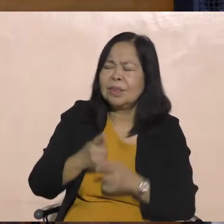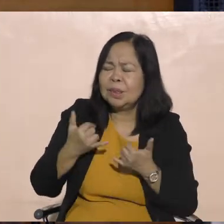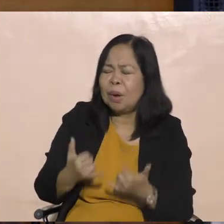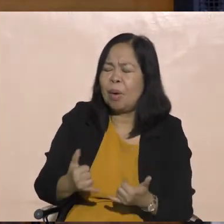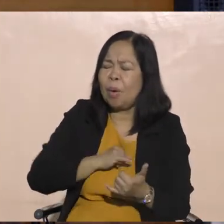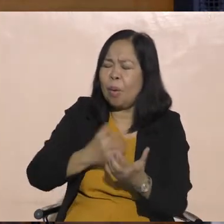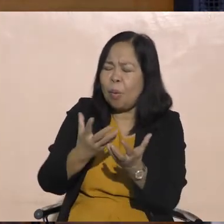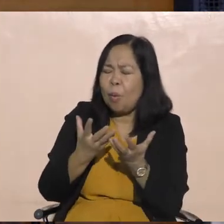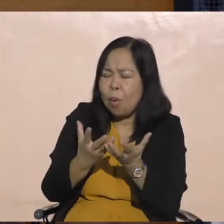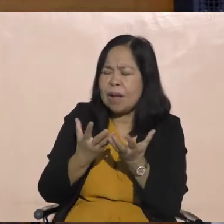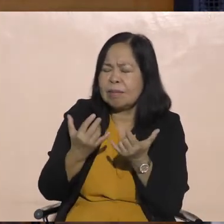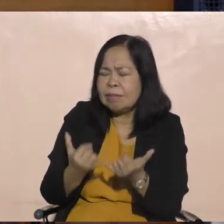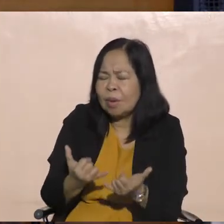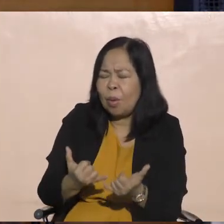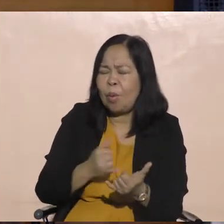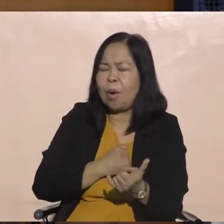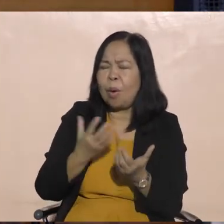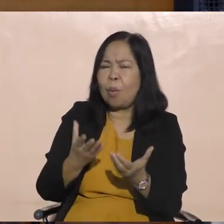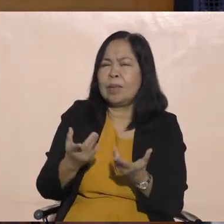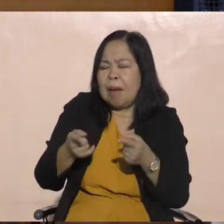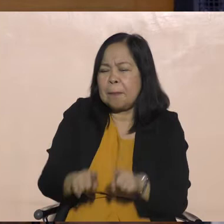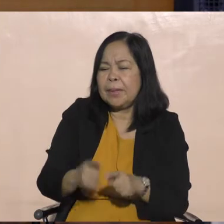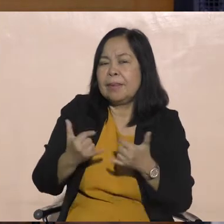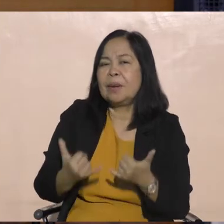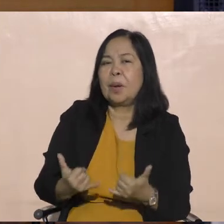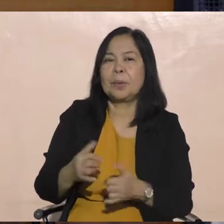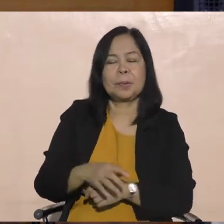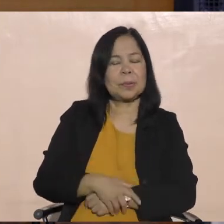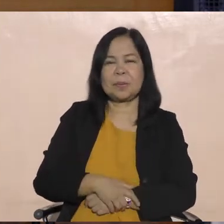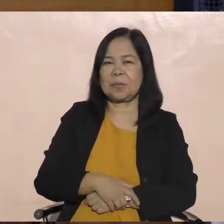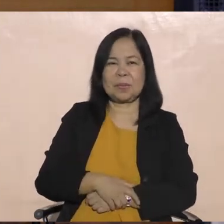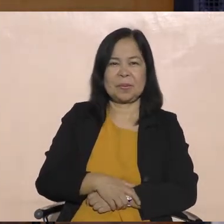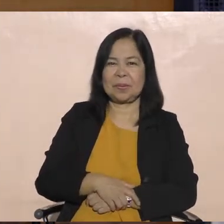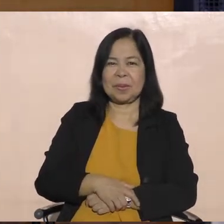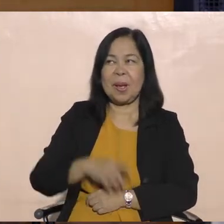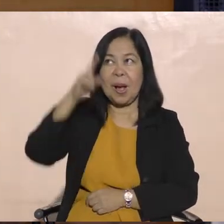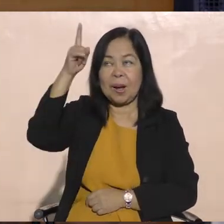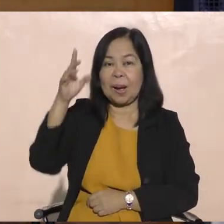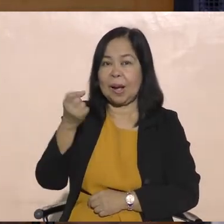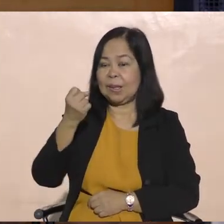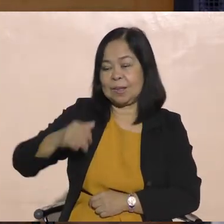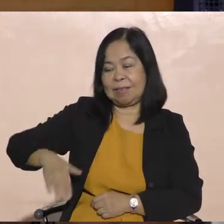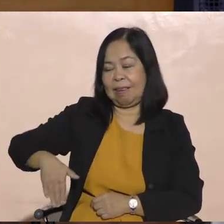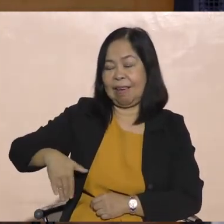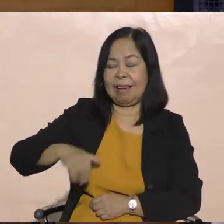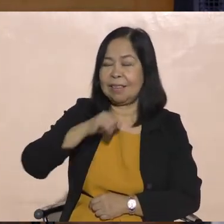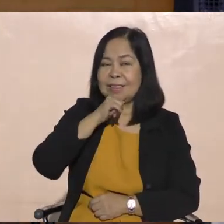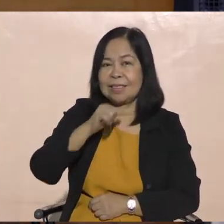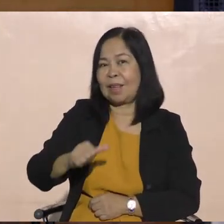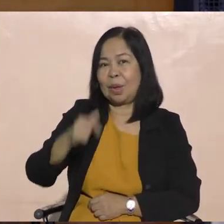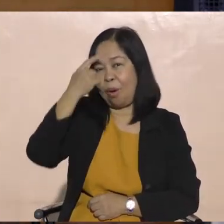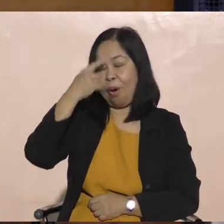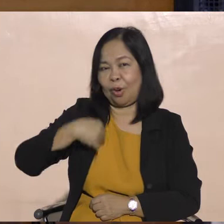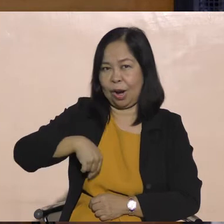like a long, desperate delay. But let me encourage you, dear brothers and sisters, God's timing is